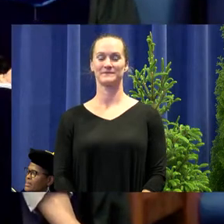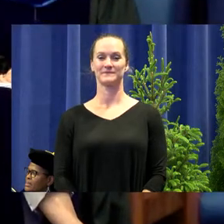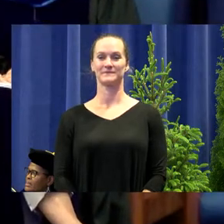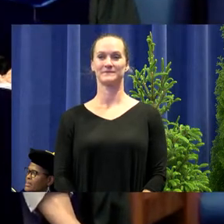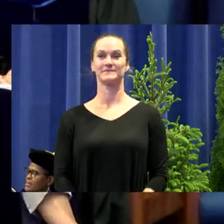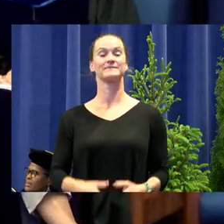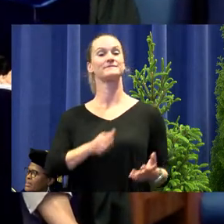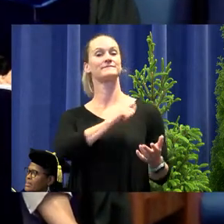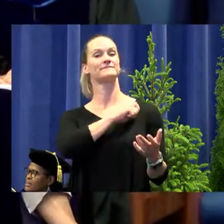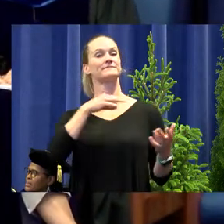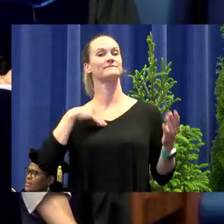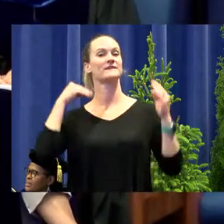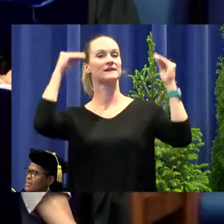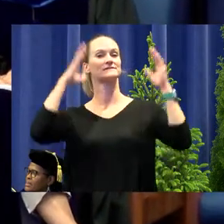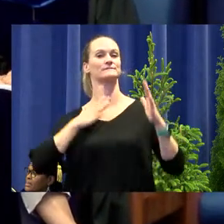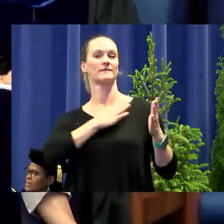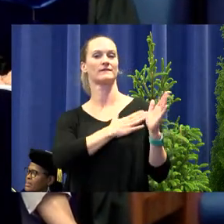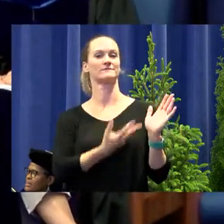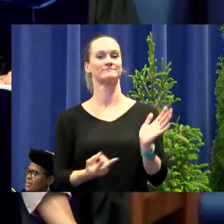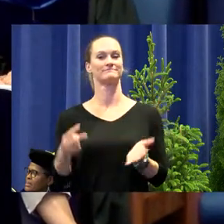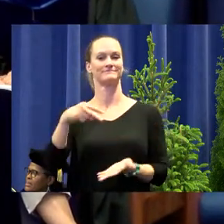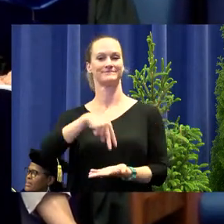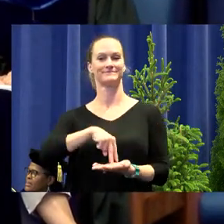Will the faculty please rise?